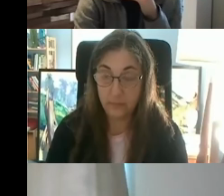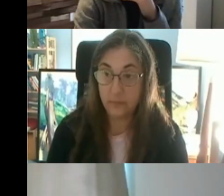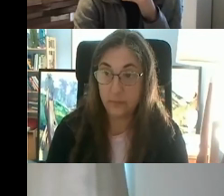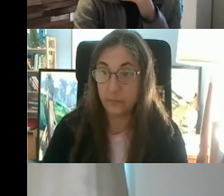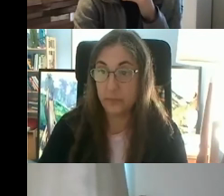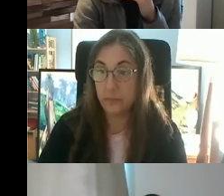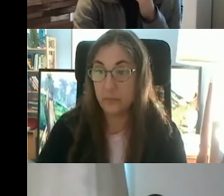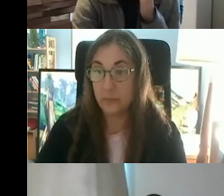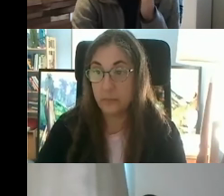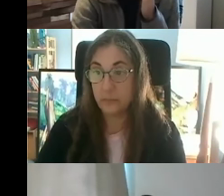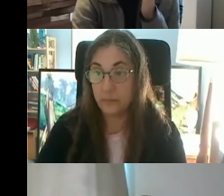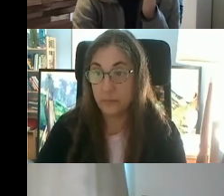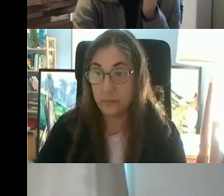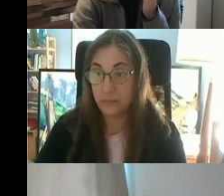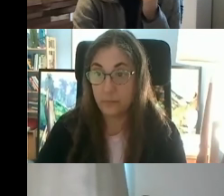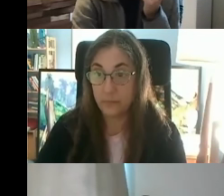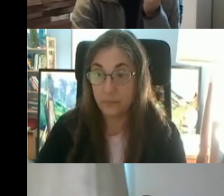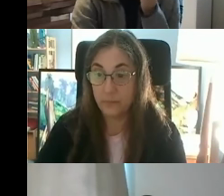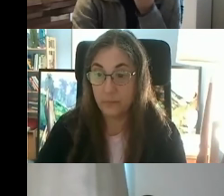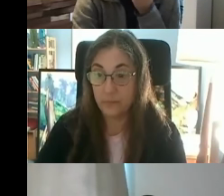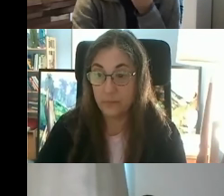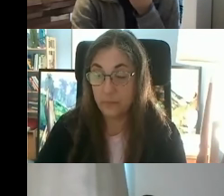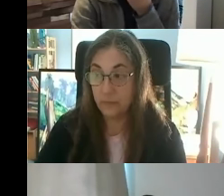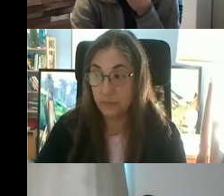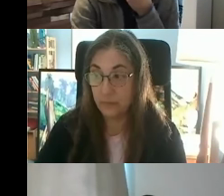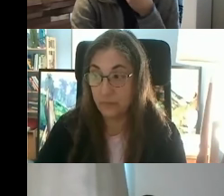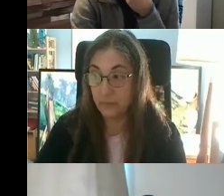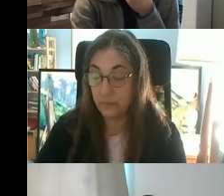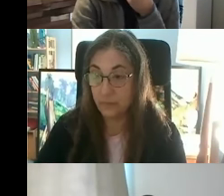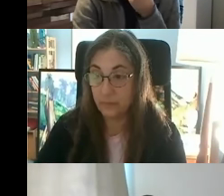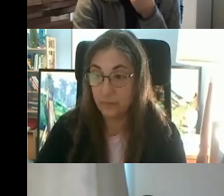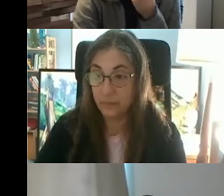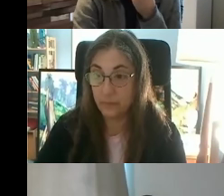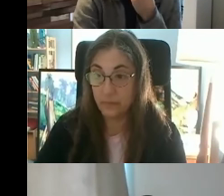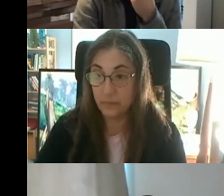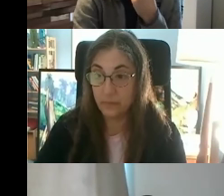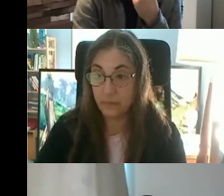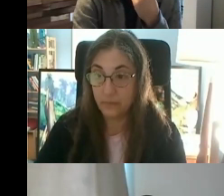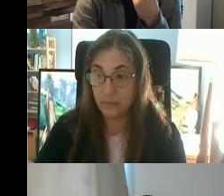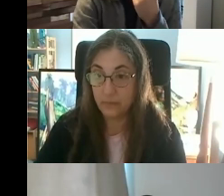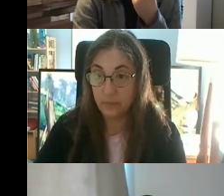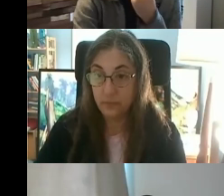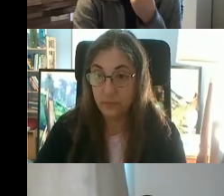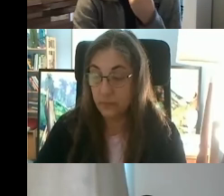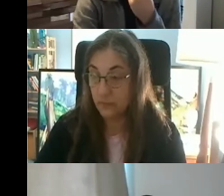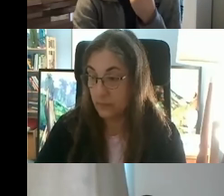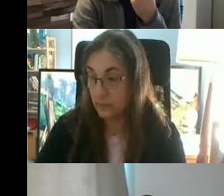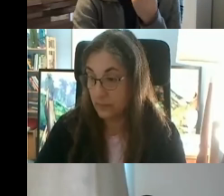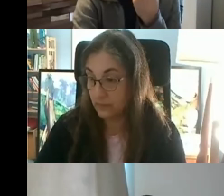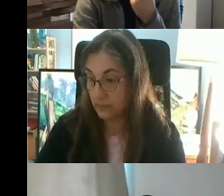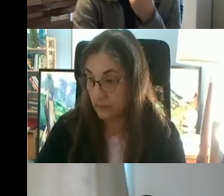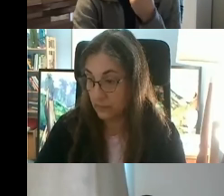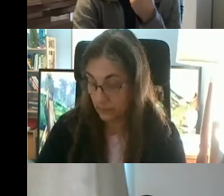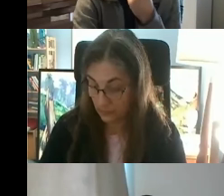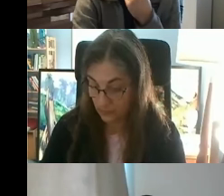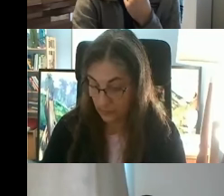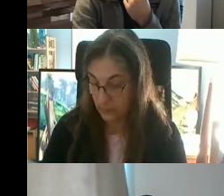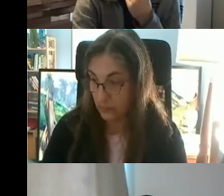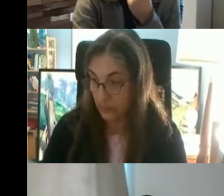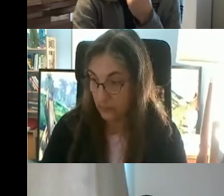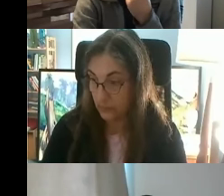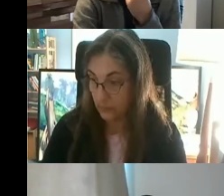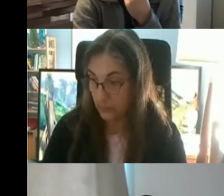and those, and there's some overlap here, obviously, but professionals versus those with lived experience, and the differences in perception of the process.